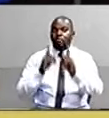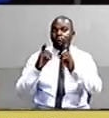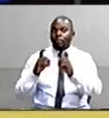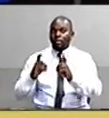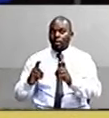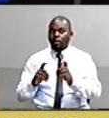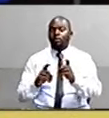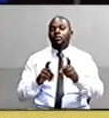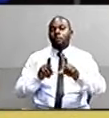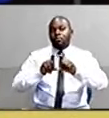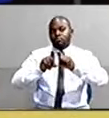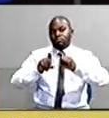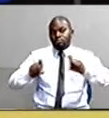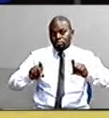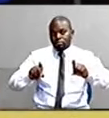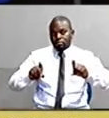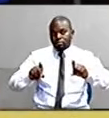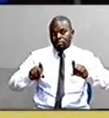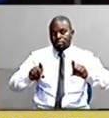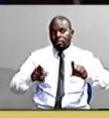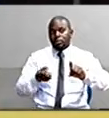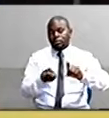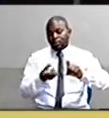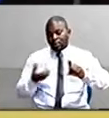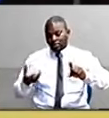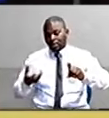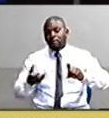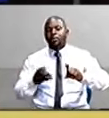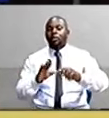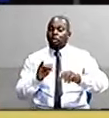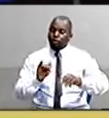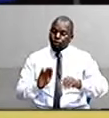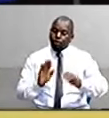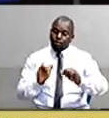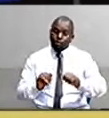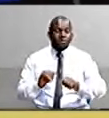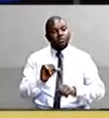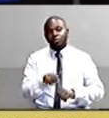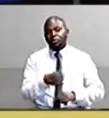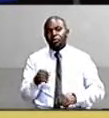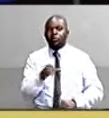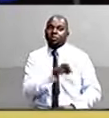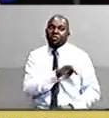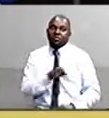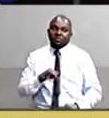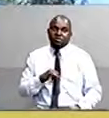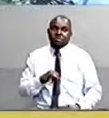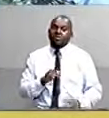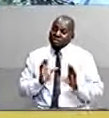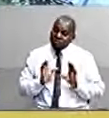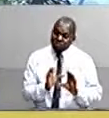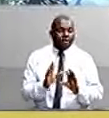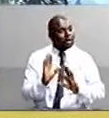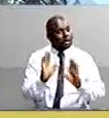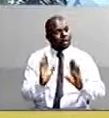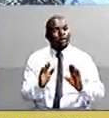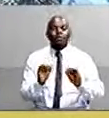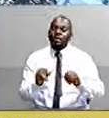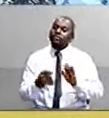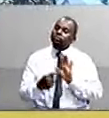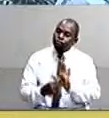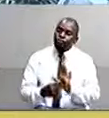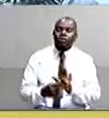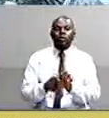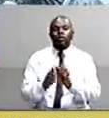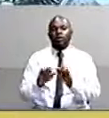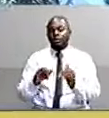the vehicle, with the vehicle number, so the owner actually cannot deny that it was him. After the pilot, WIGO